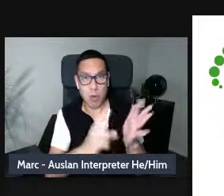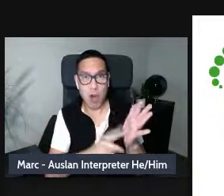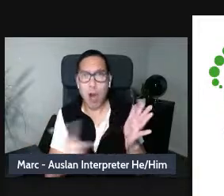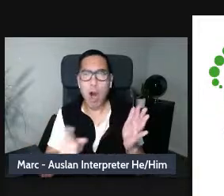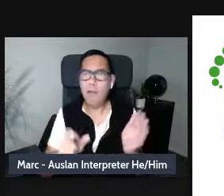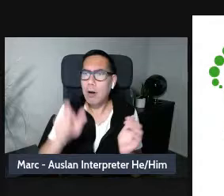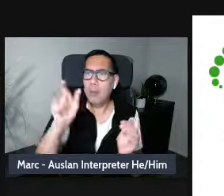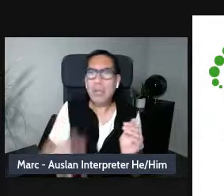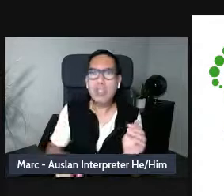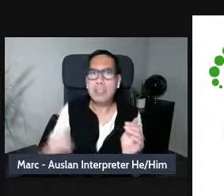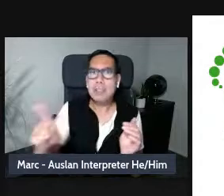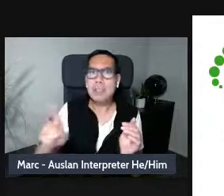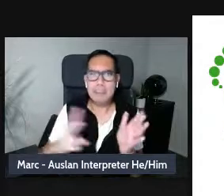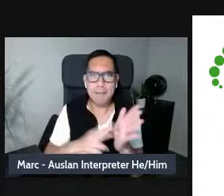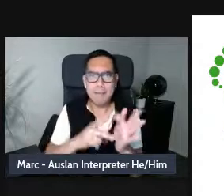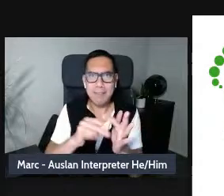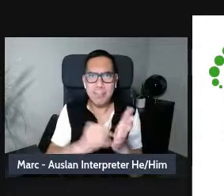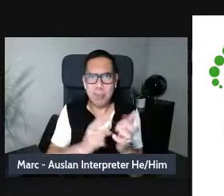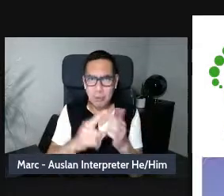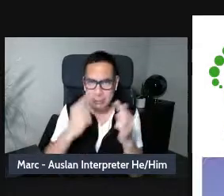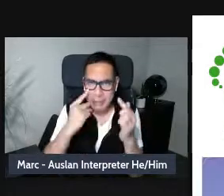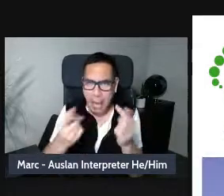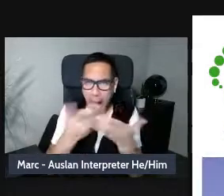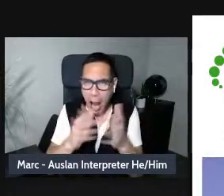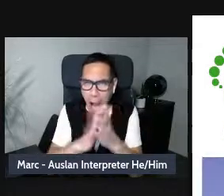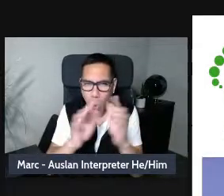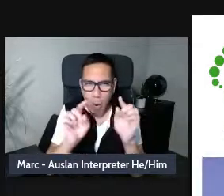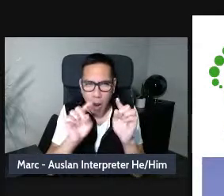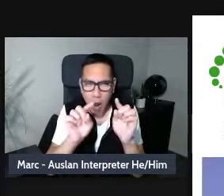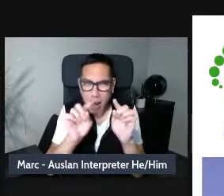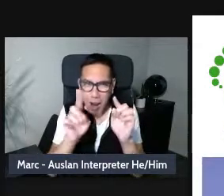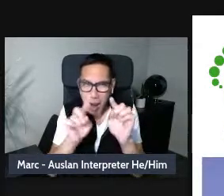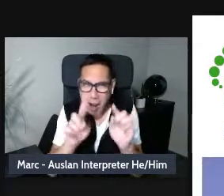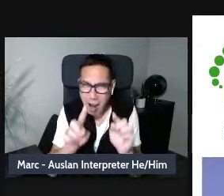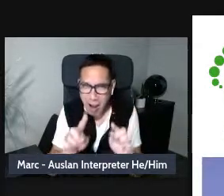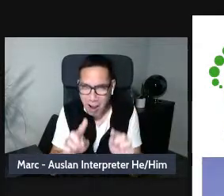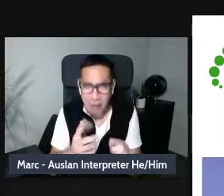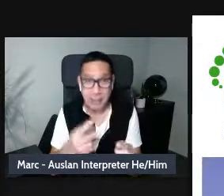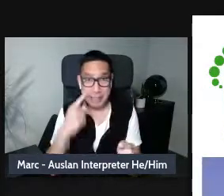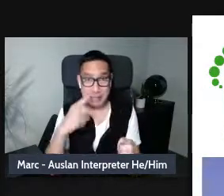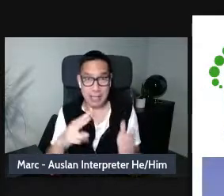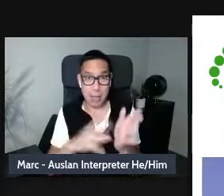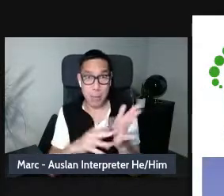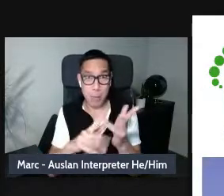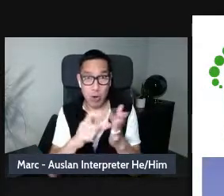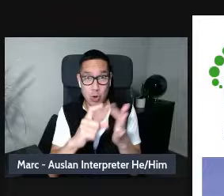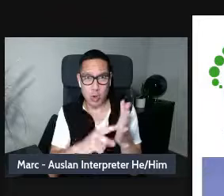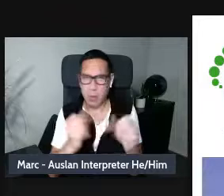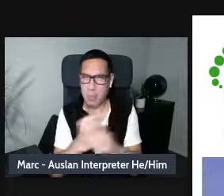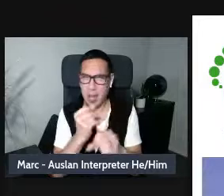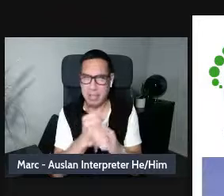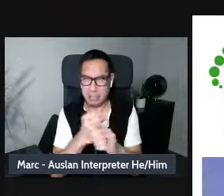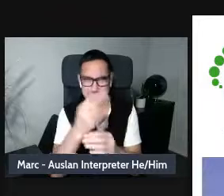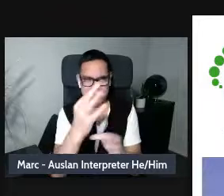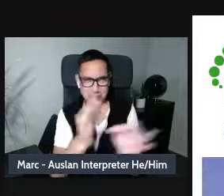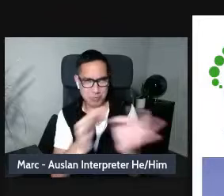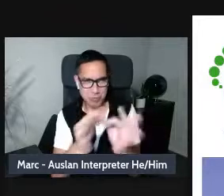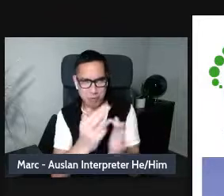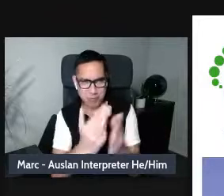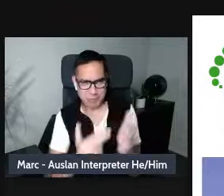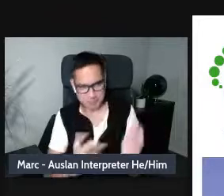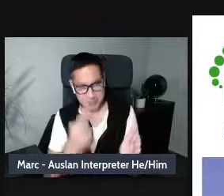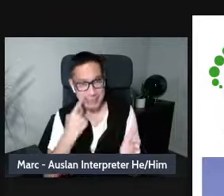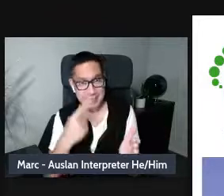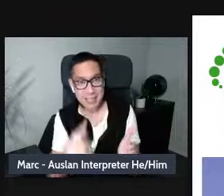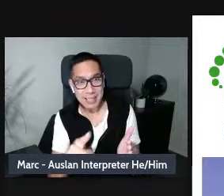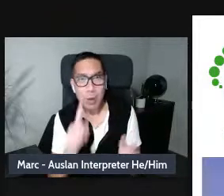we can, in the next picture that'll come up, you can see one of the models that we've built. And you can see it looks very